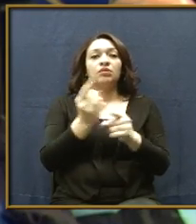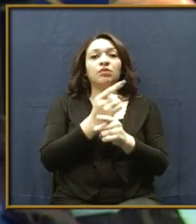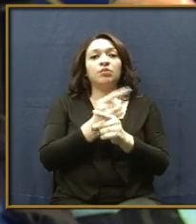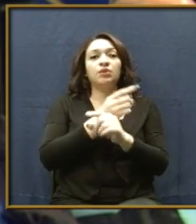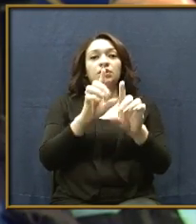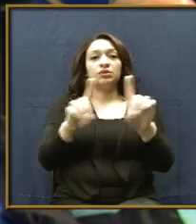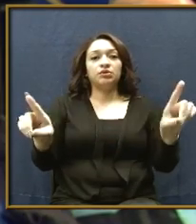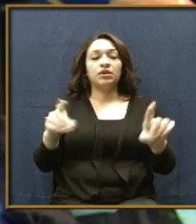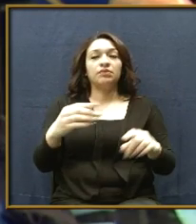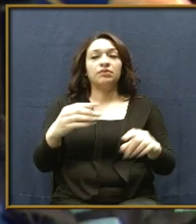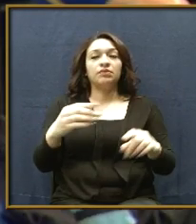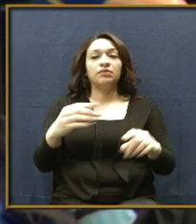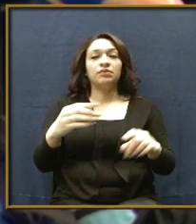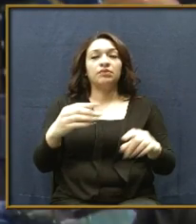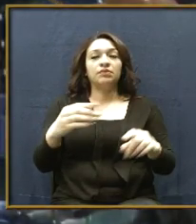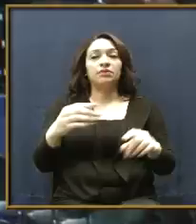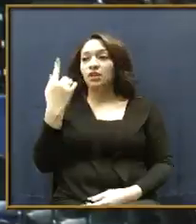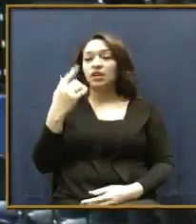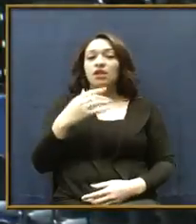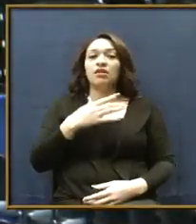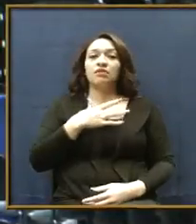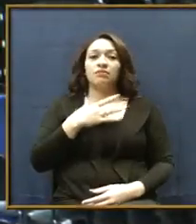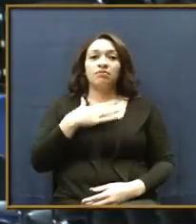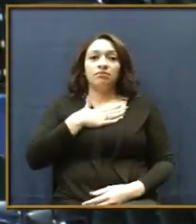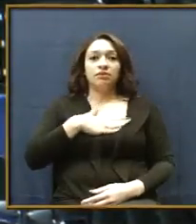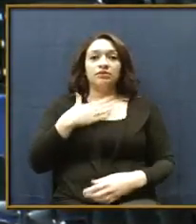Thank you. You may be seated.